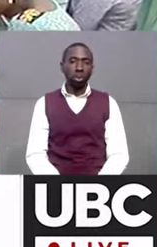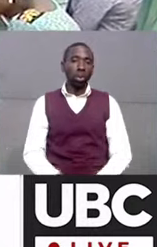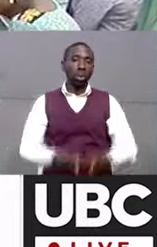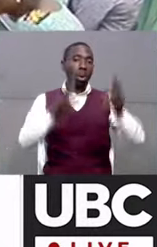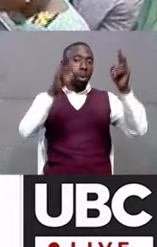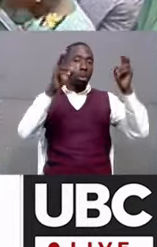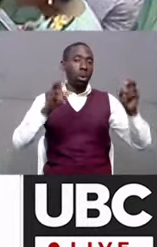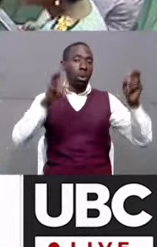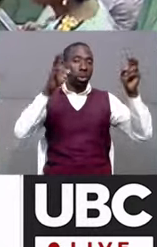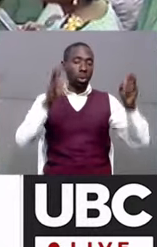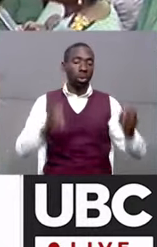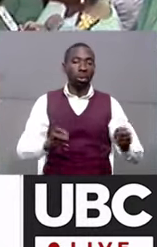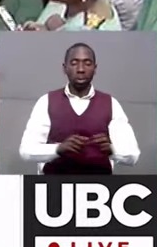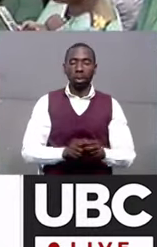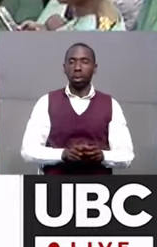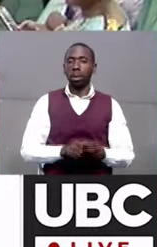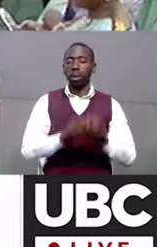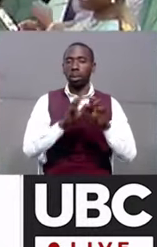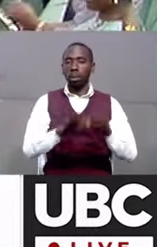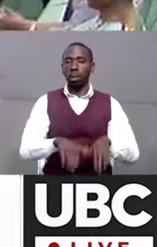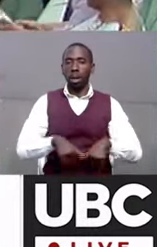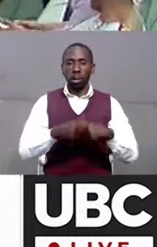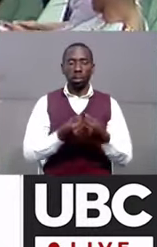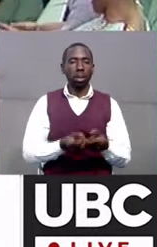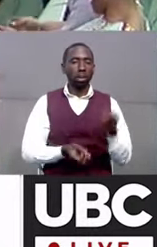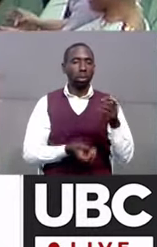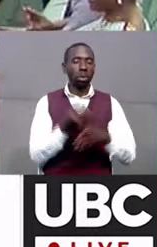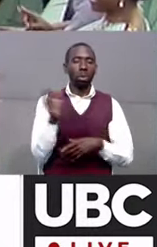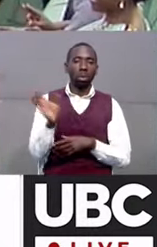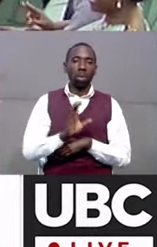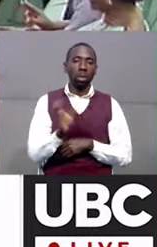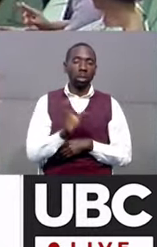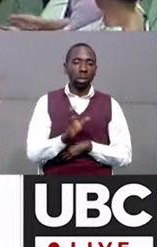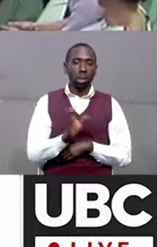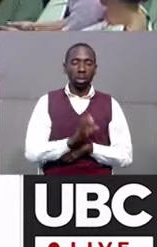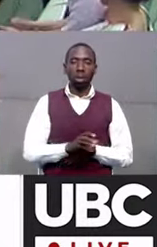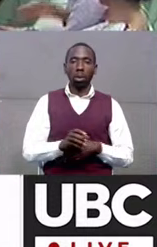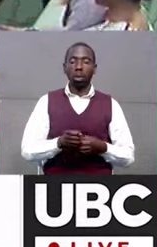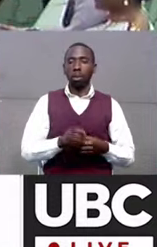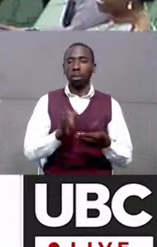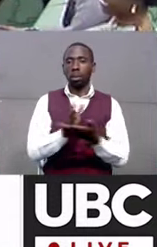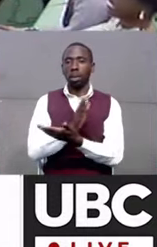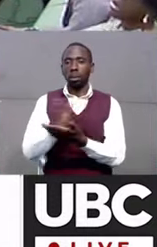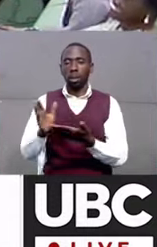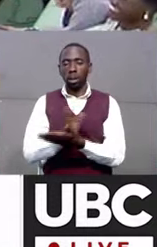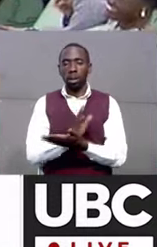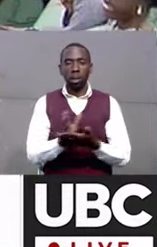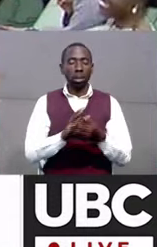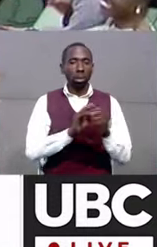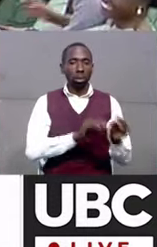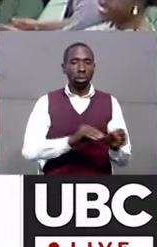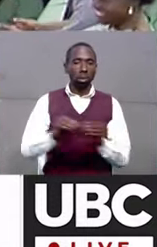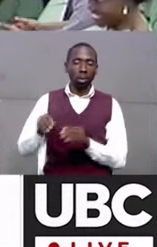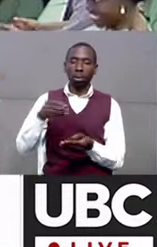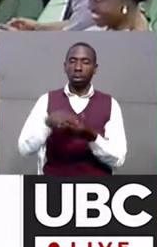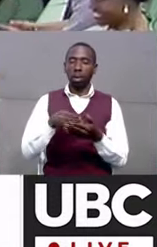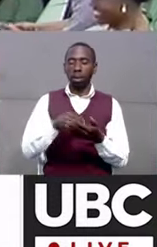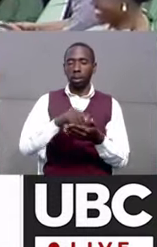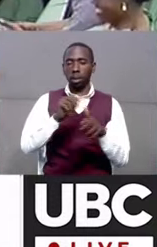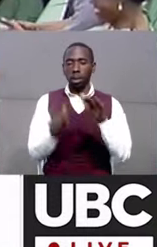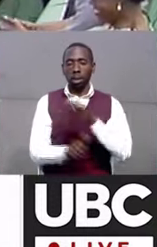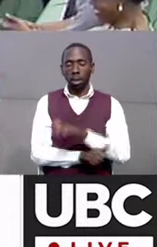Motion that the House resolves itself into a committee of supply to move funds appropriated under supplementary schedule number